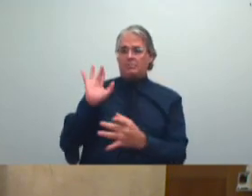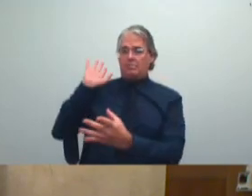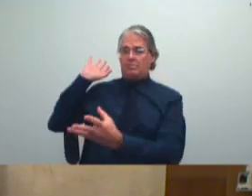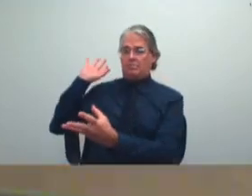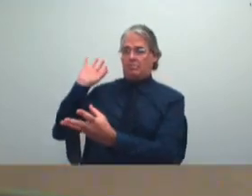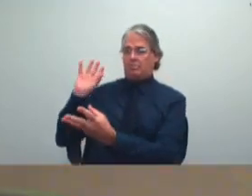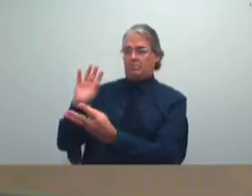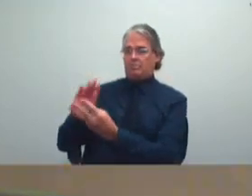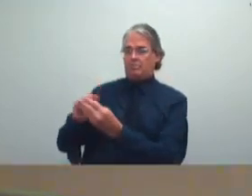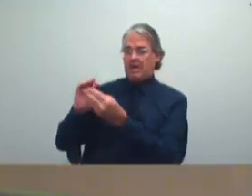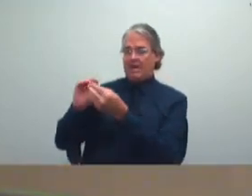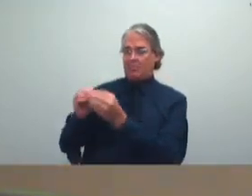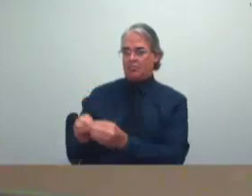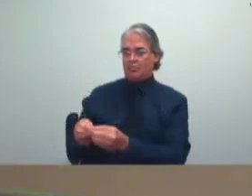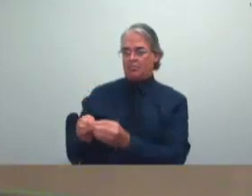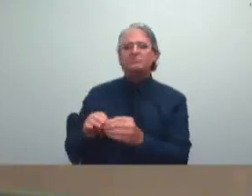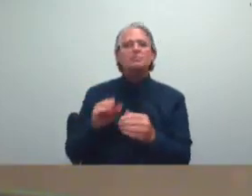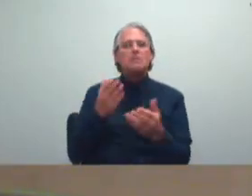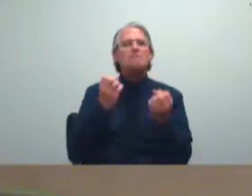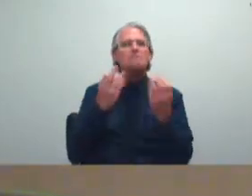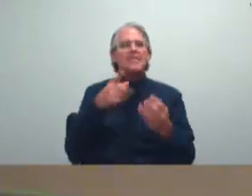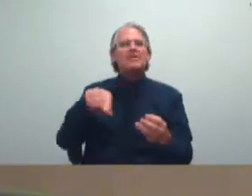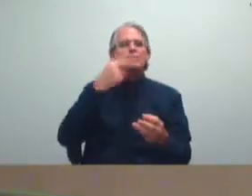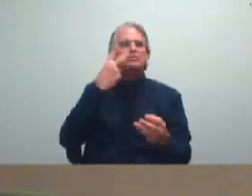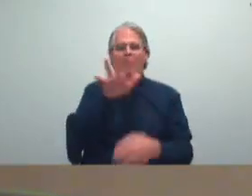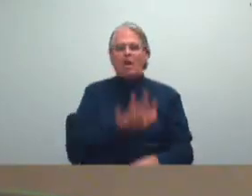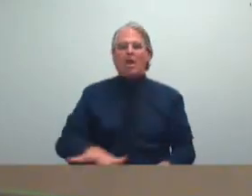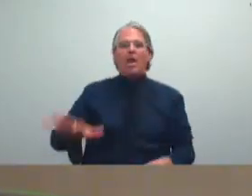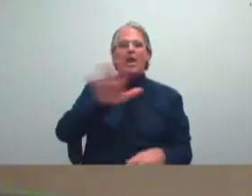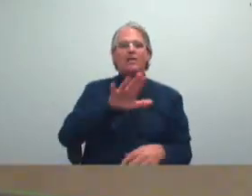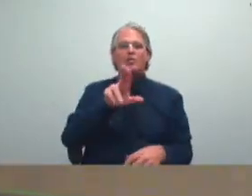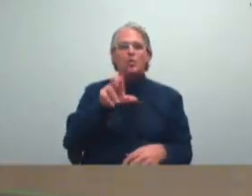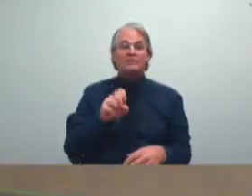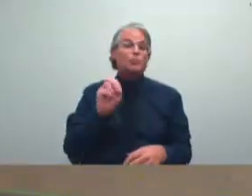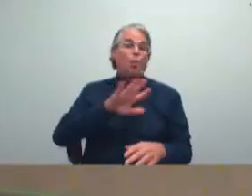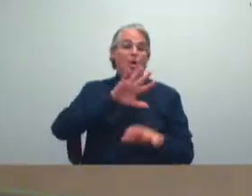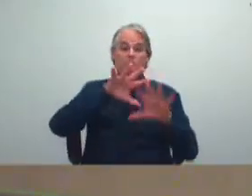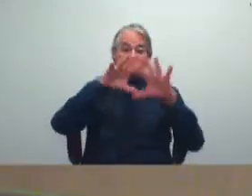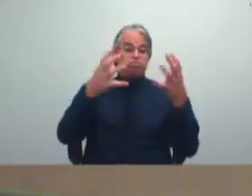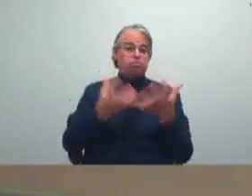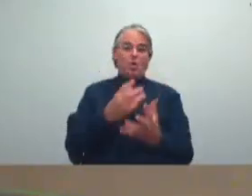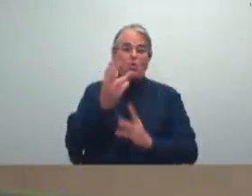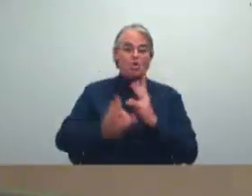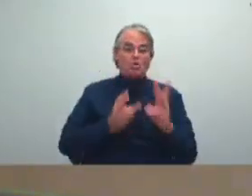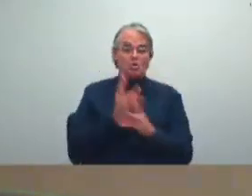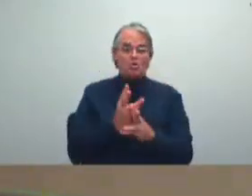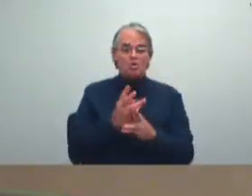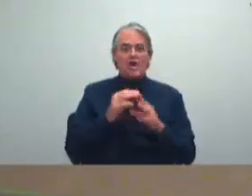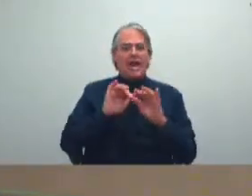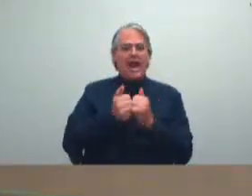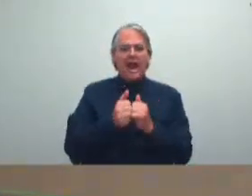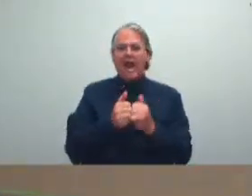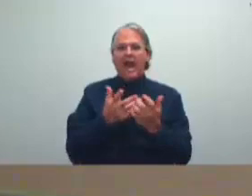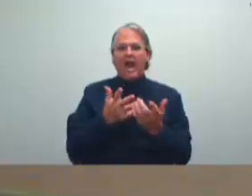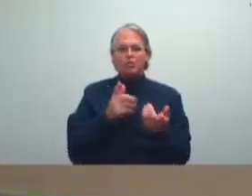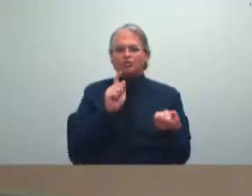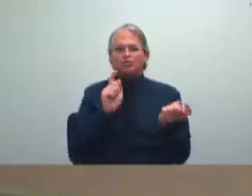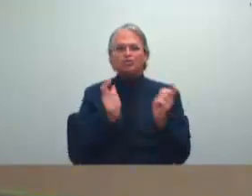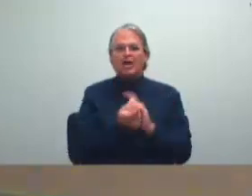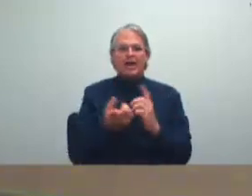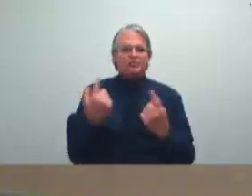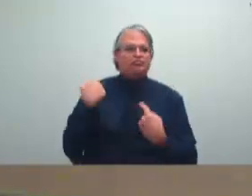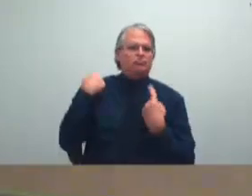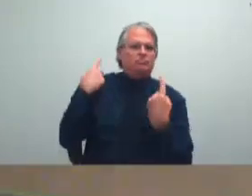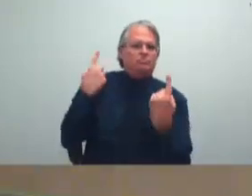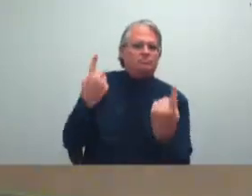how coronavirus changes either internationally or nationally in terms over time. And I think one of the cool improvements